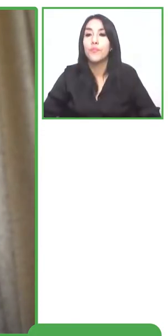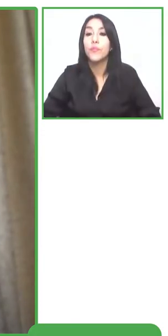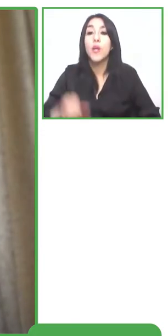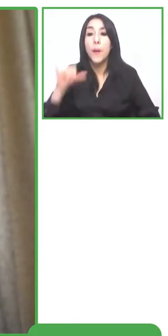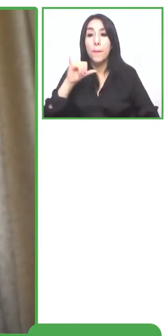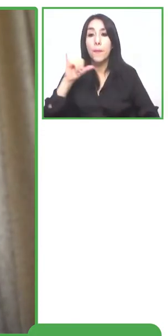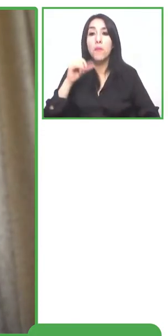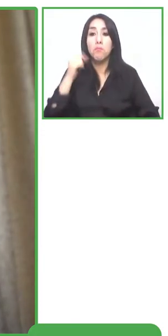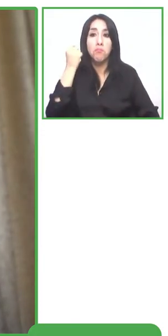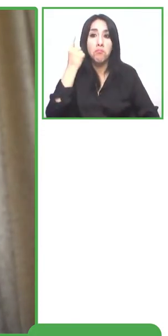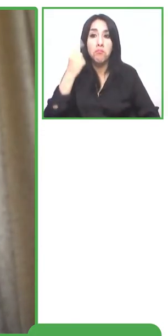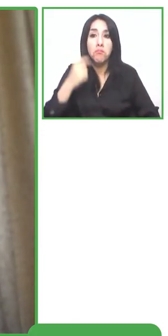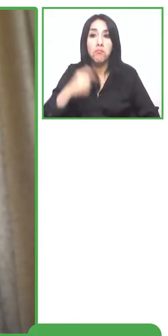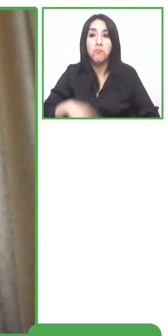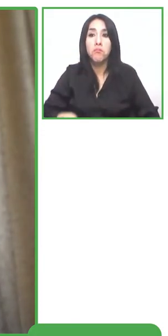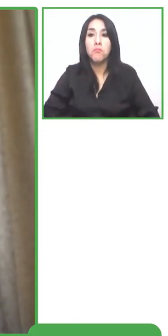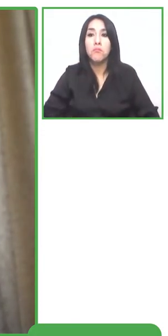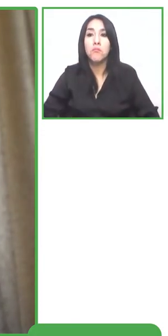Understanding,